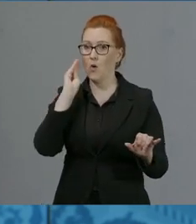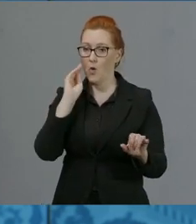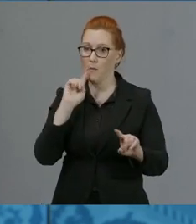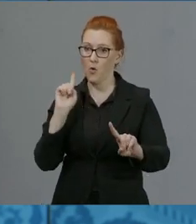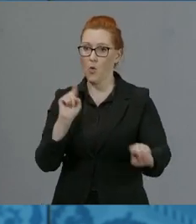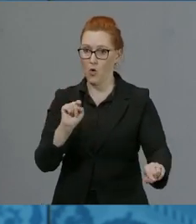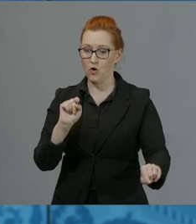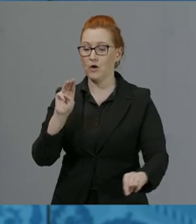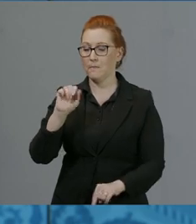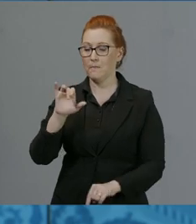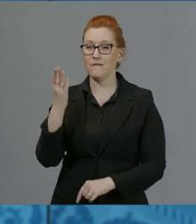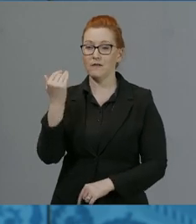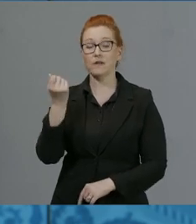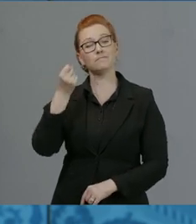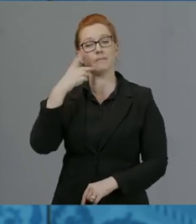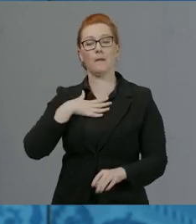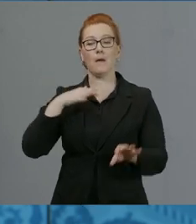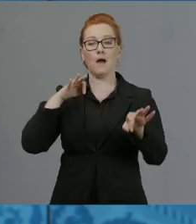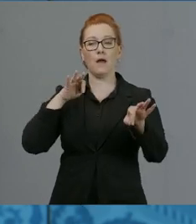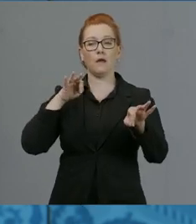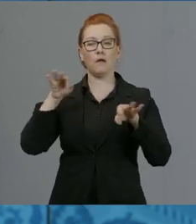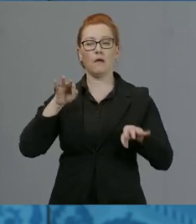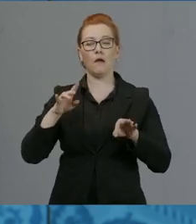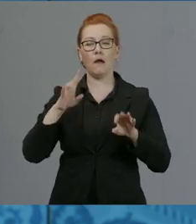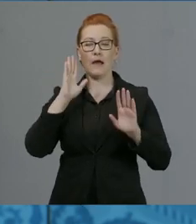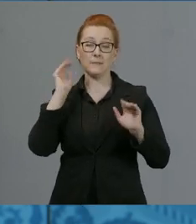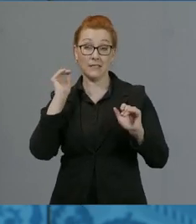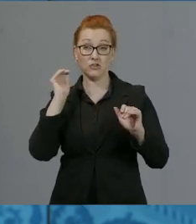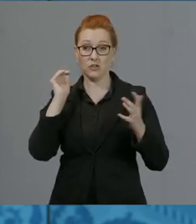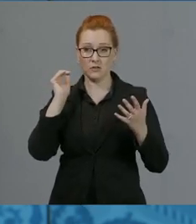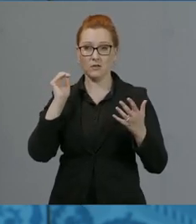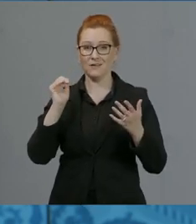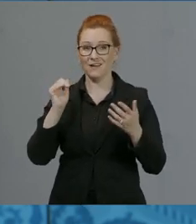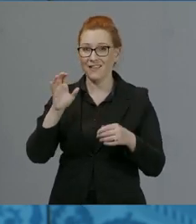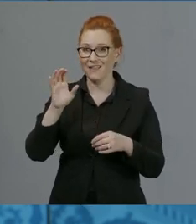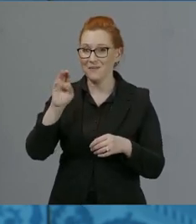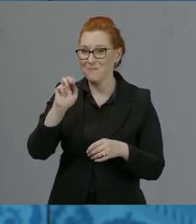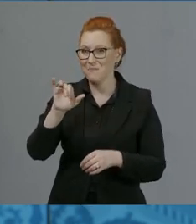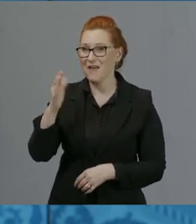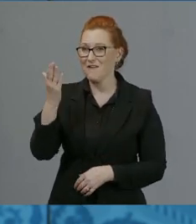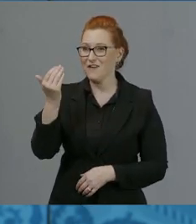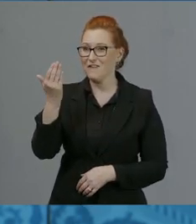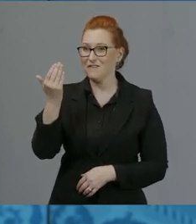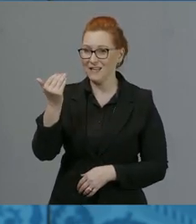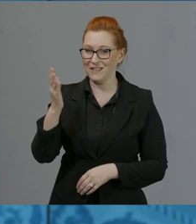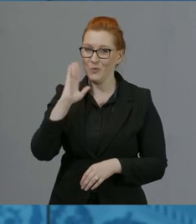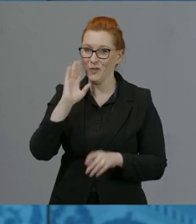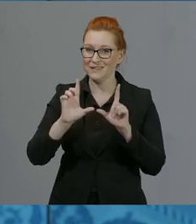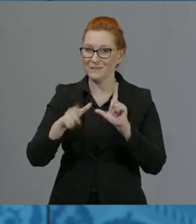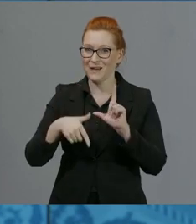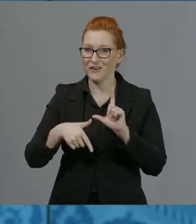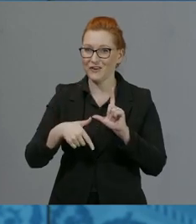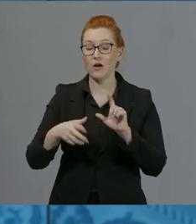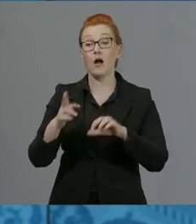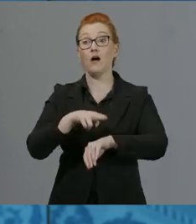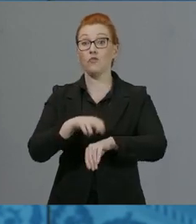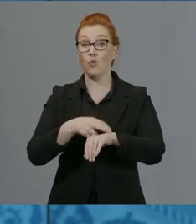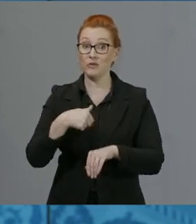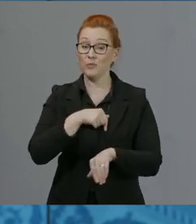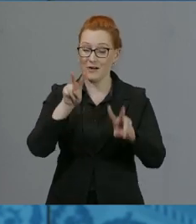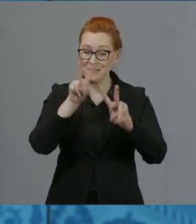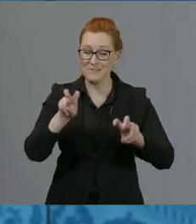on the stay-at-home order is that it expires on the 15th. Of course, we are looking at the data. Of